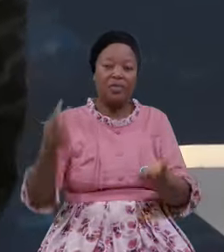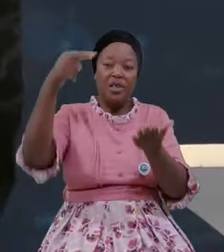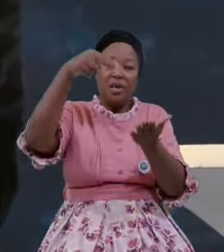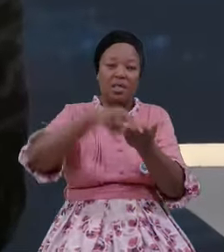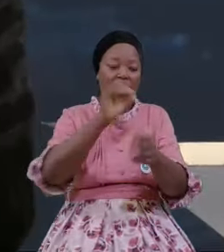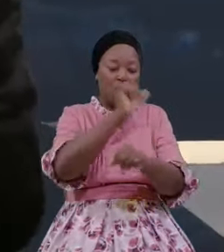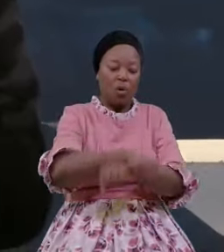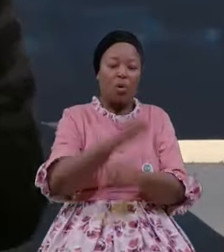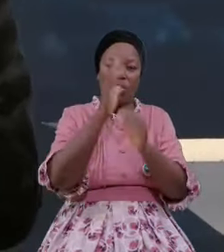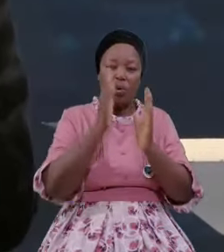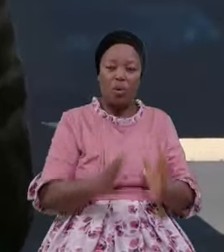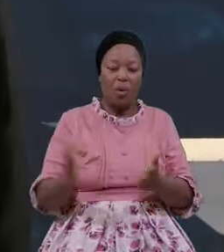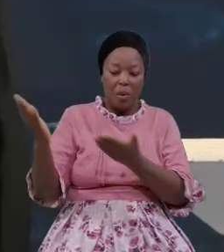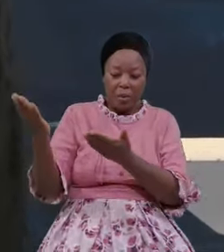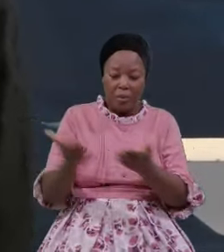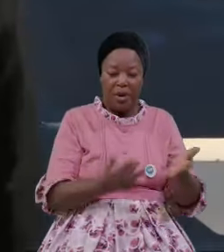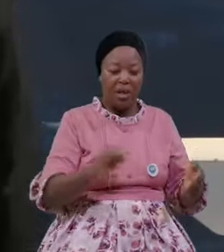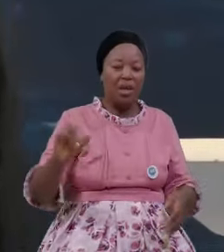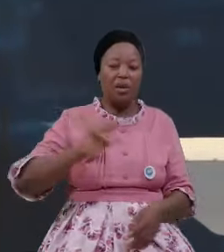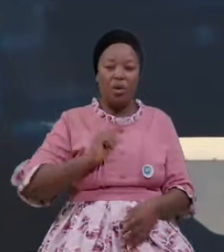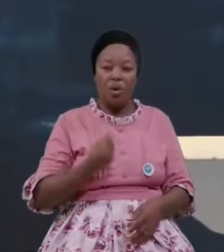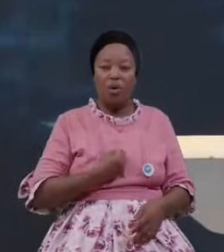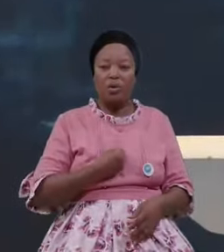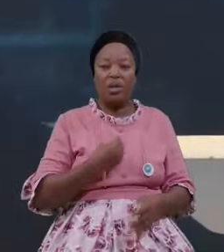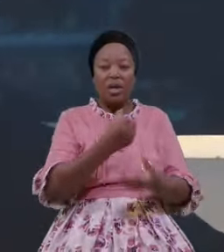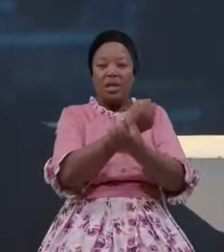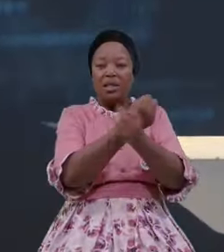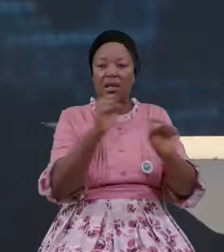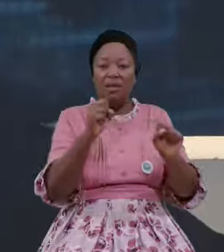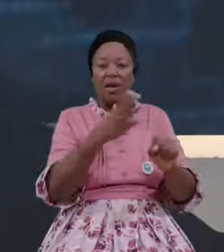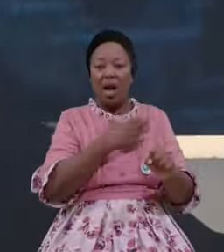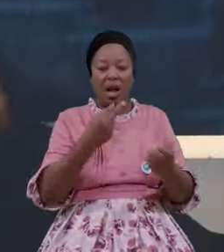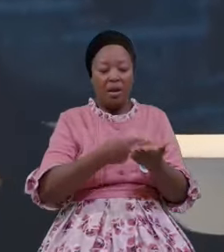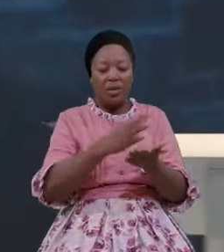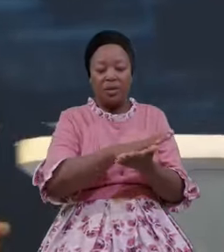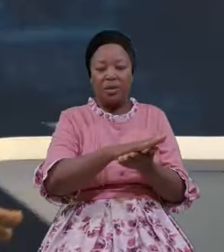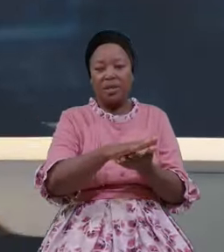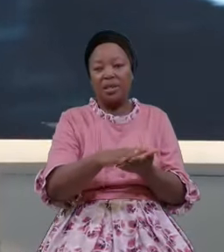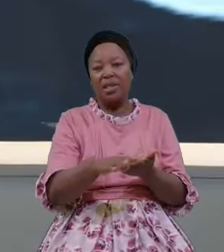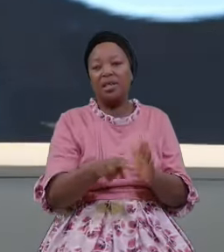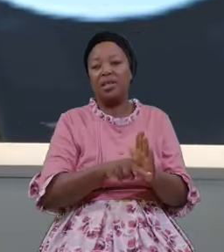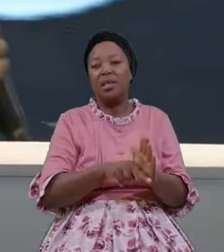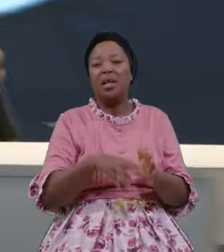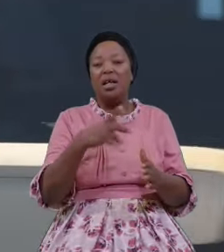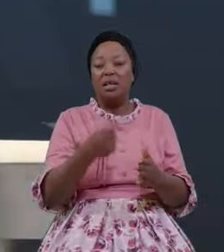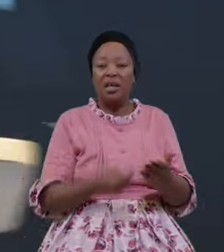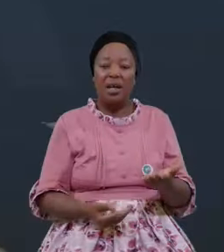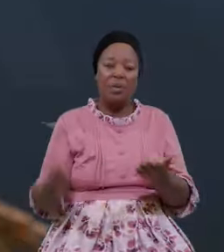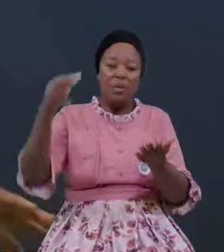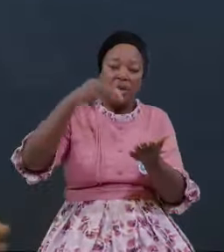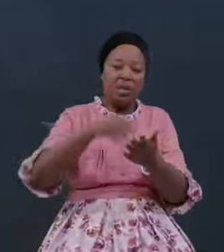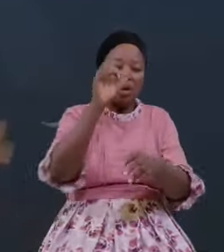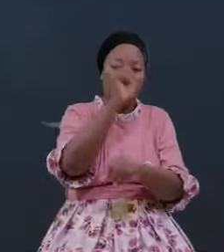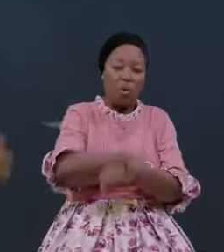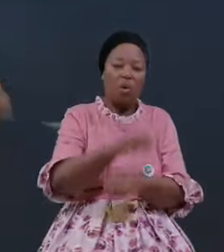bringing us redemption and righteousness. The risen conqueror.